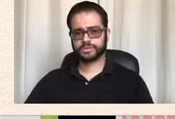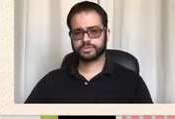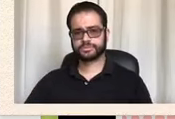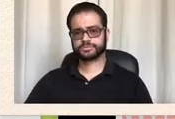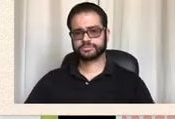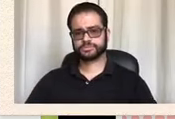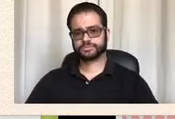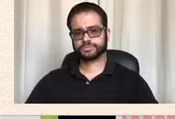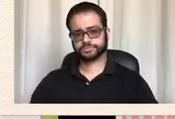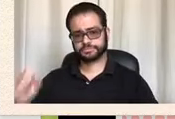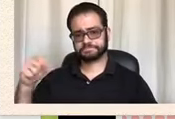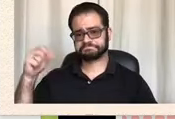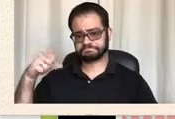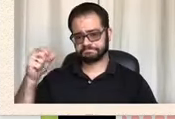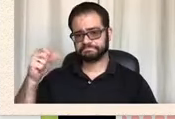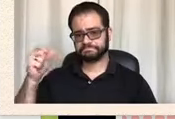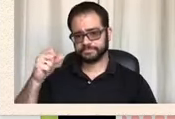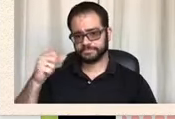Yeah, I do.